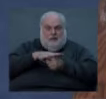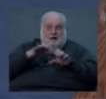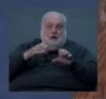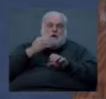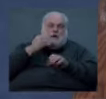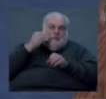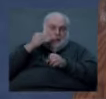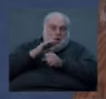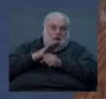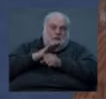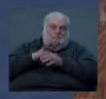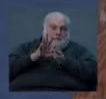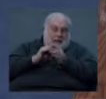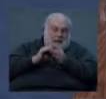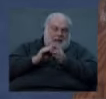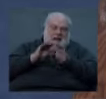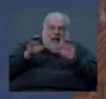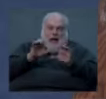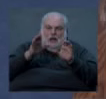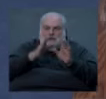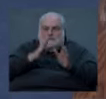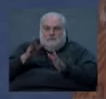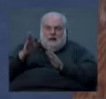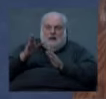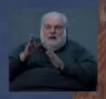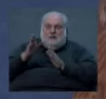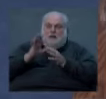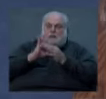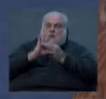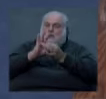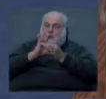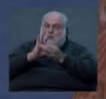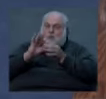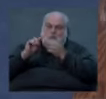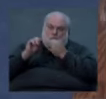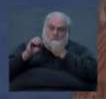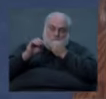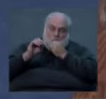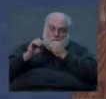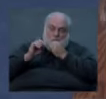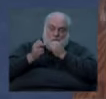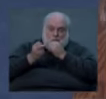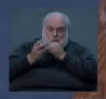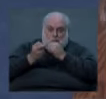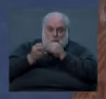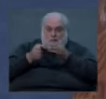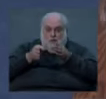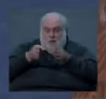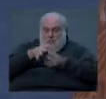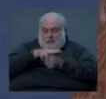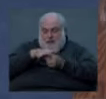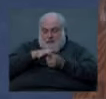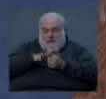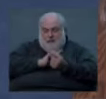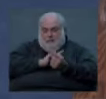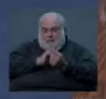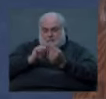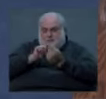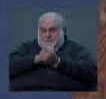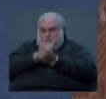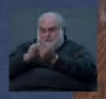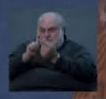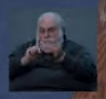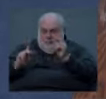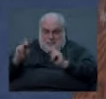neighborhood meetings, neighborhood action plans, as it relates to, like when they did the 12th Street corridor plan, where they meet with